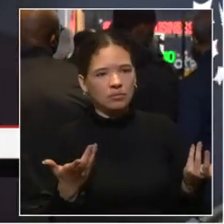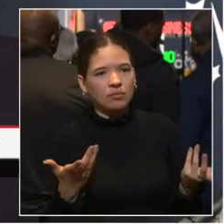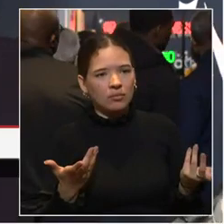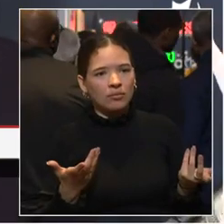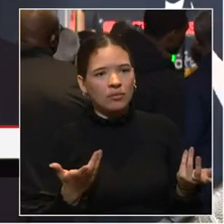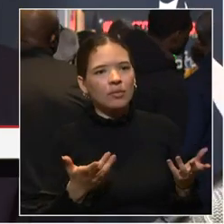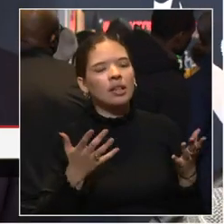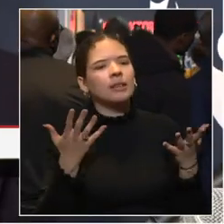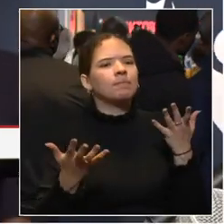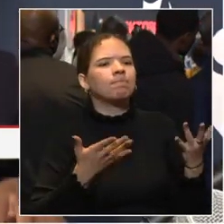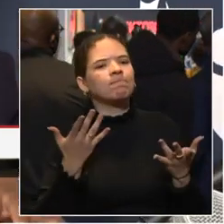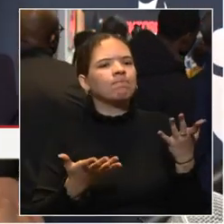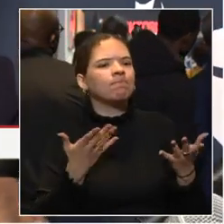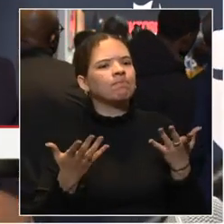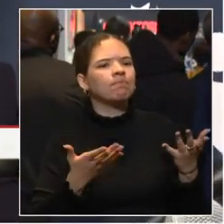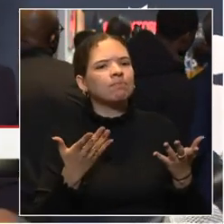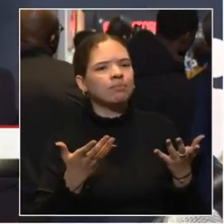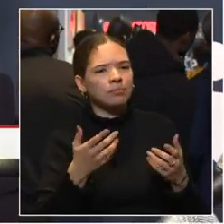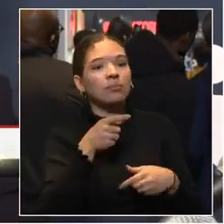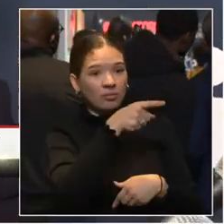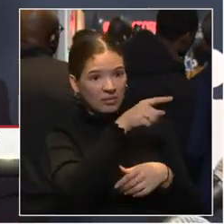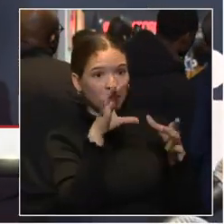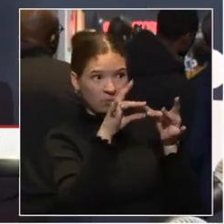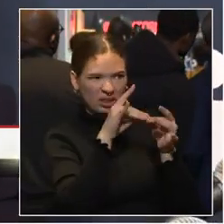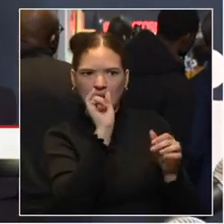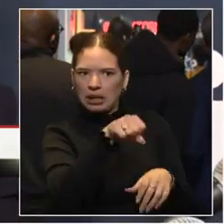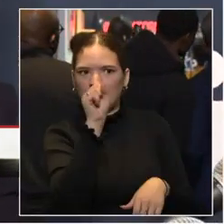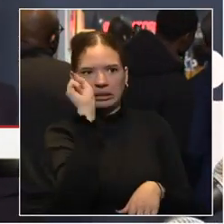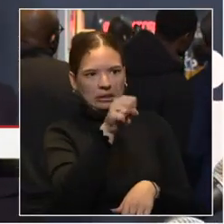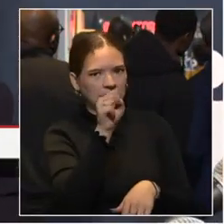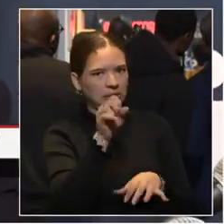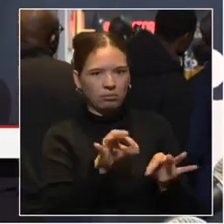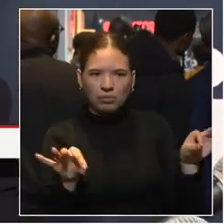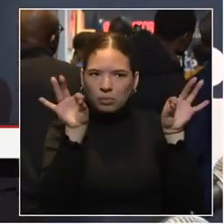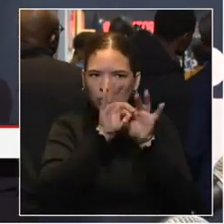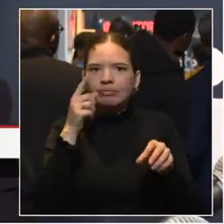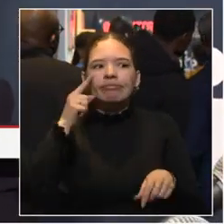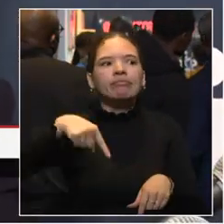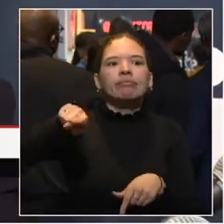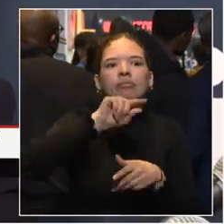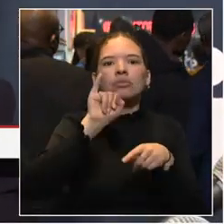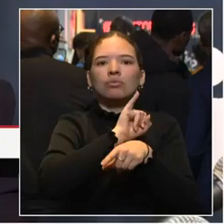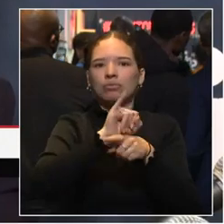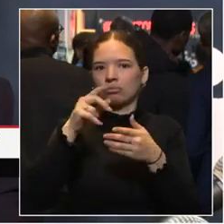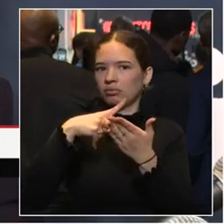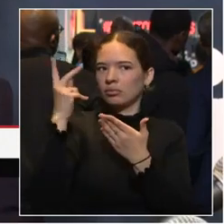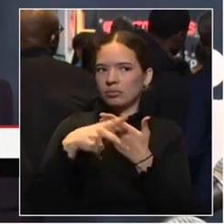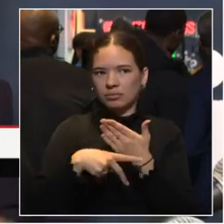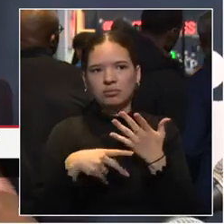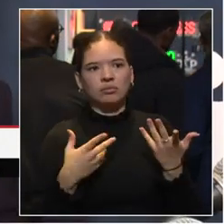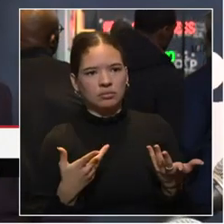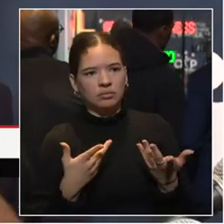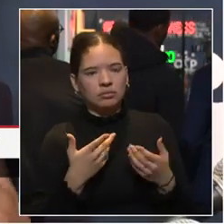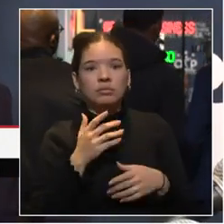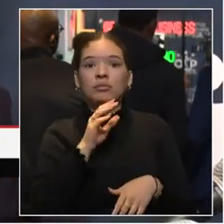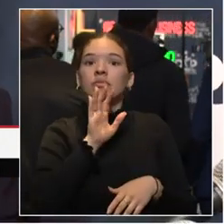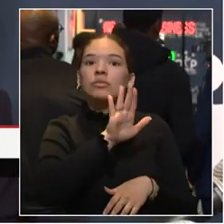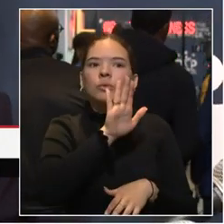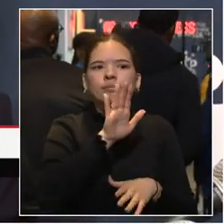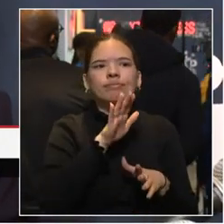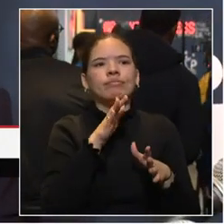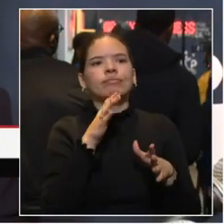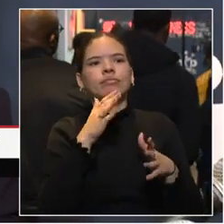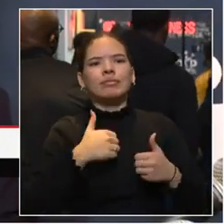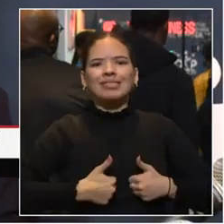these internships, of this program, and that is that you're developing these life